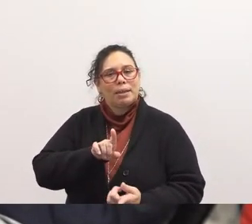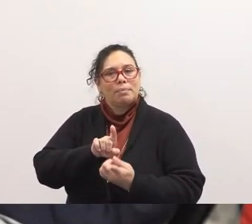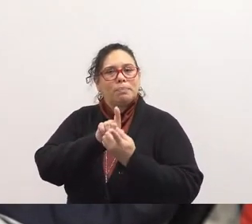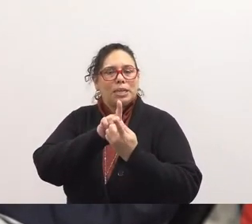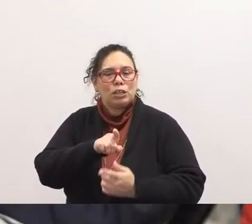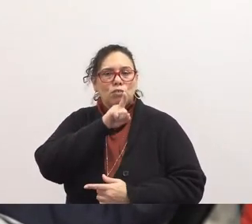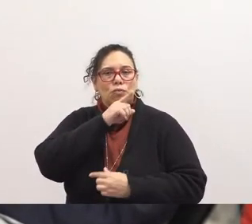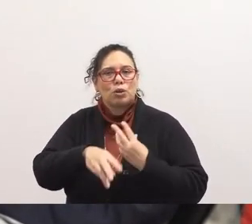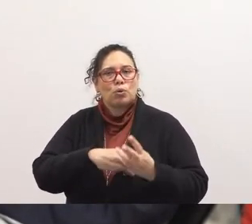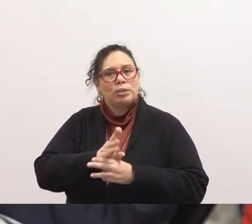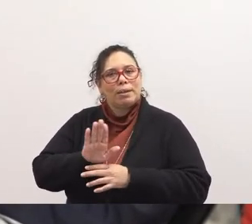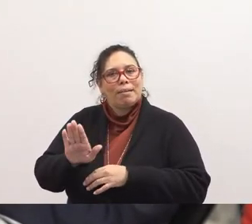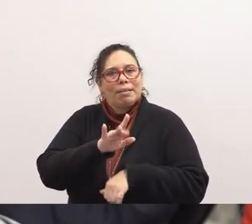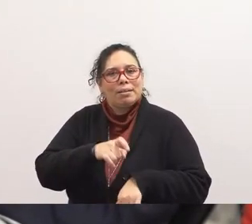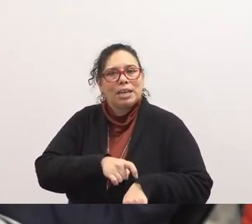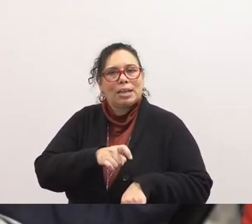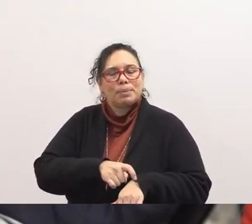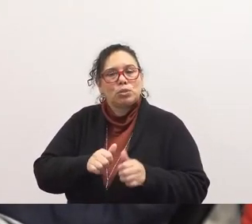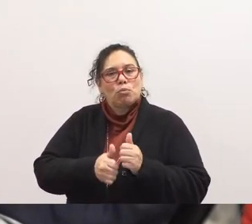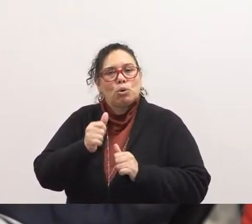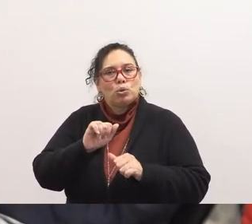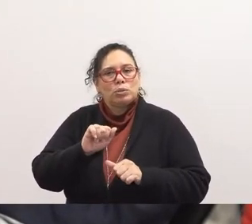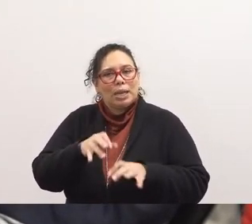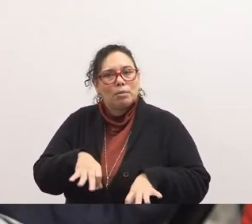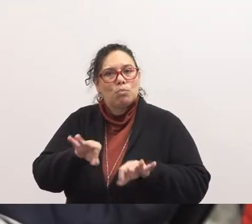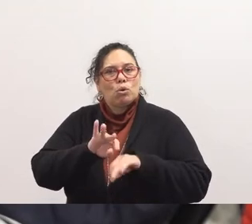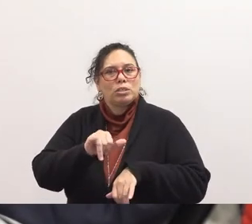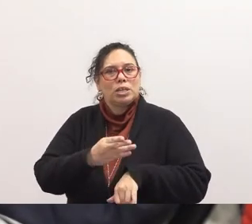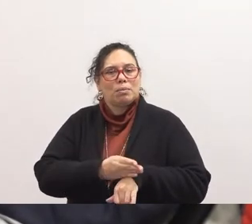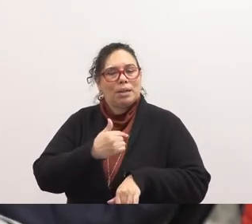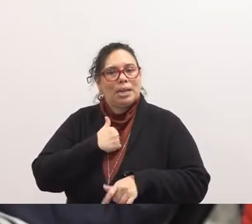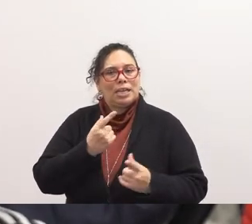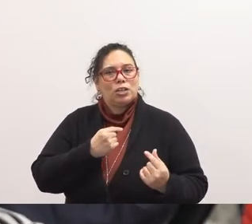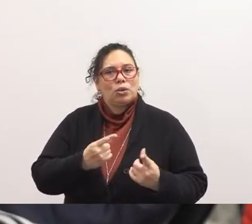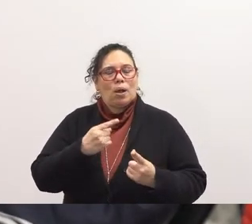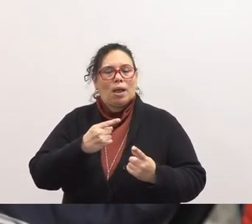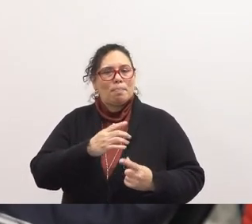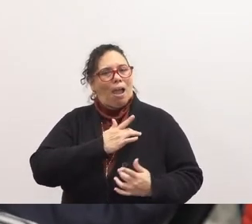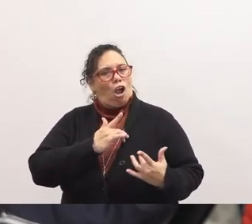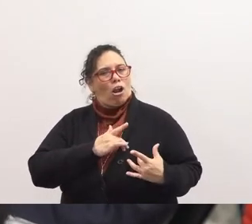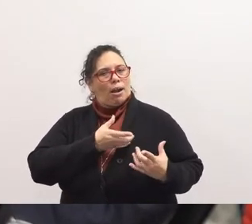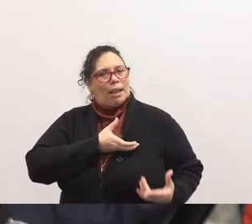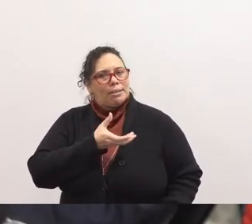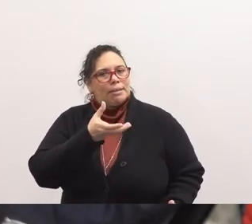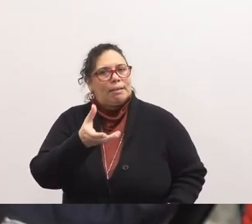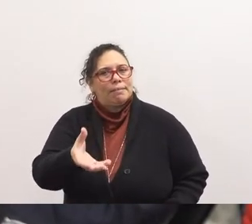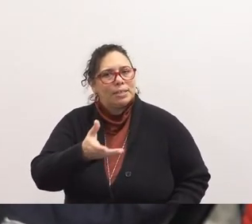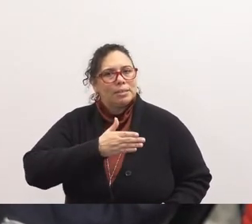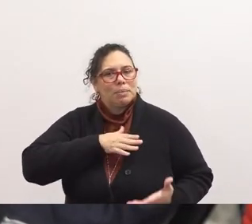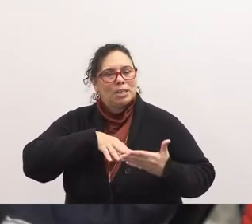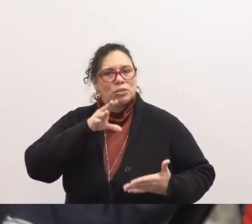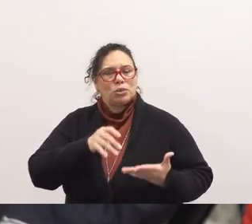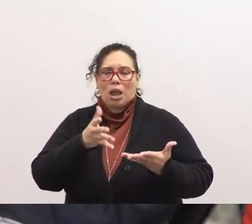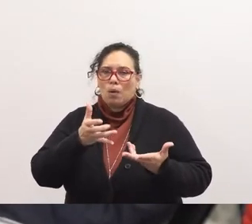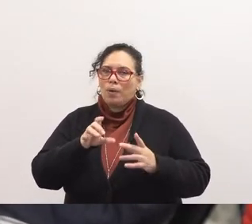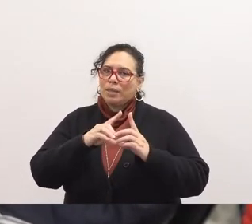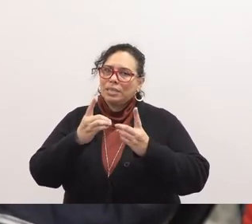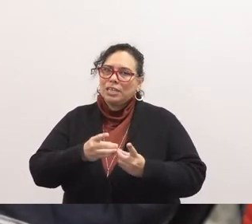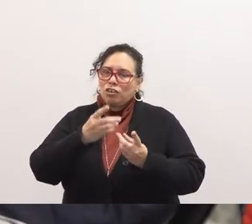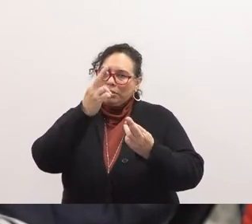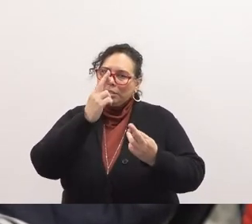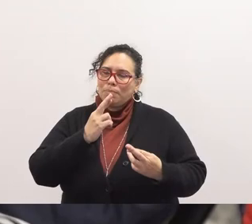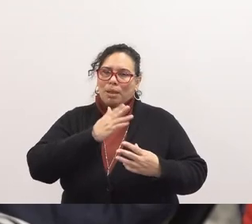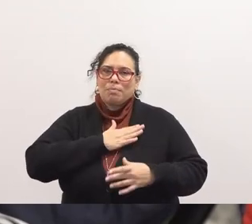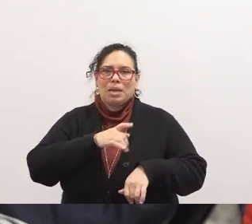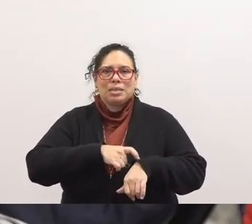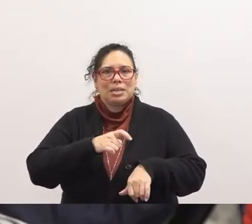terms is the most important job that I can do. I give my whole heart to my students. I would like the district to respect the time that I already give and not to ask